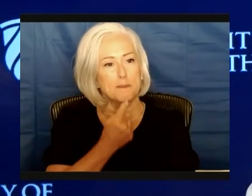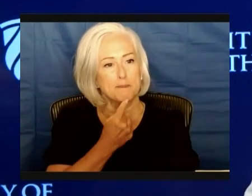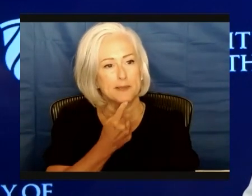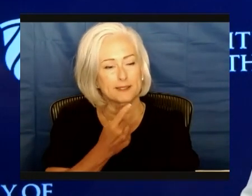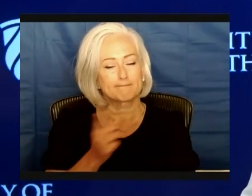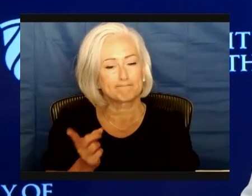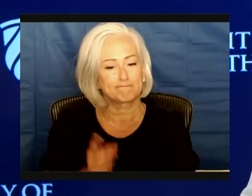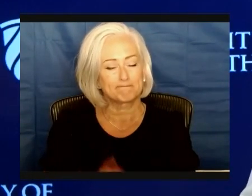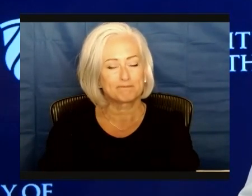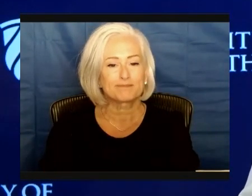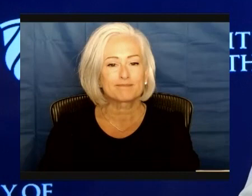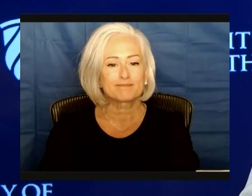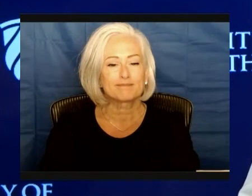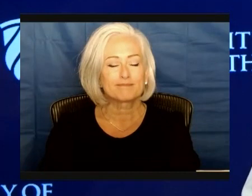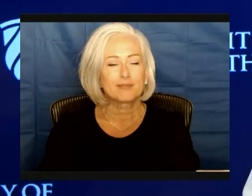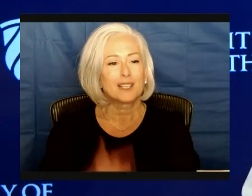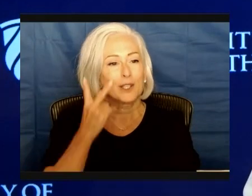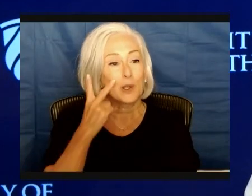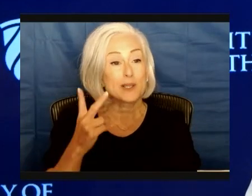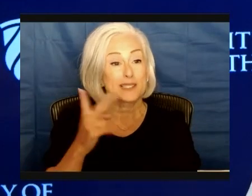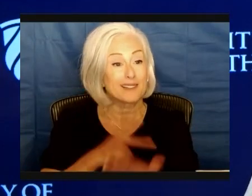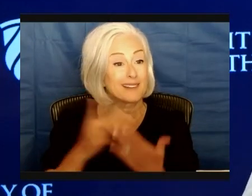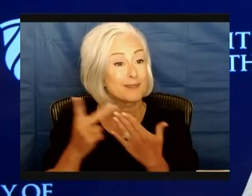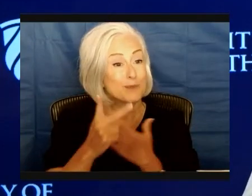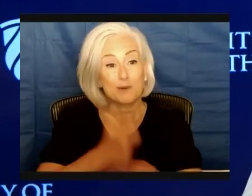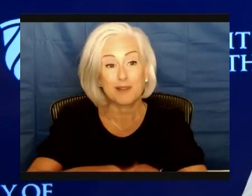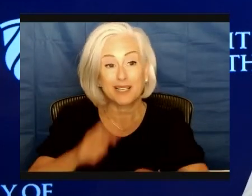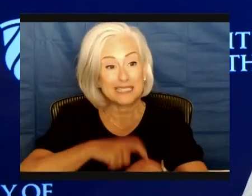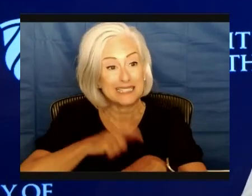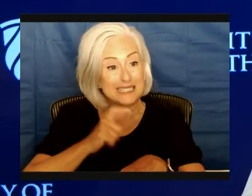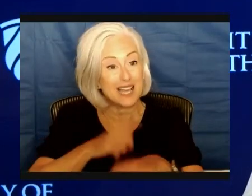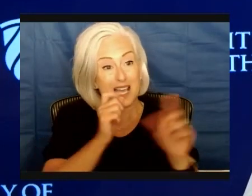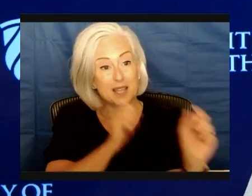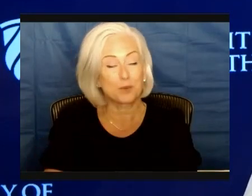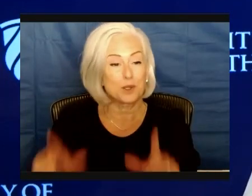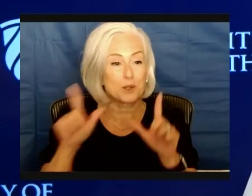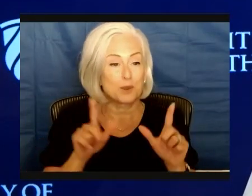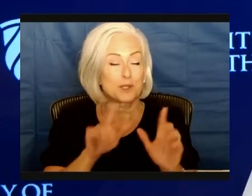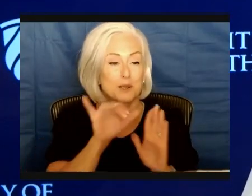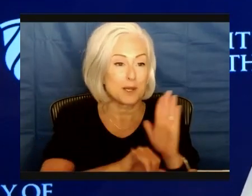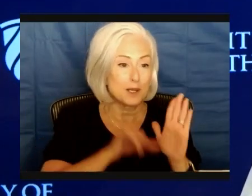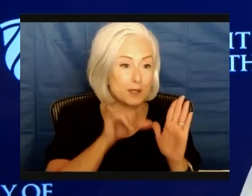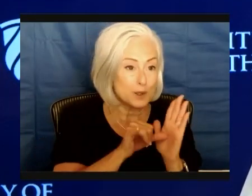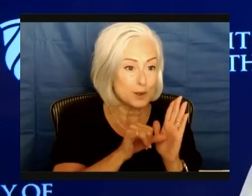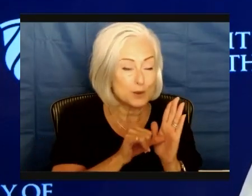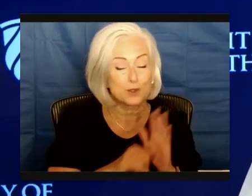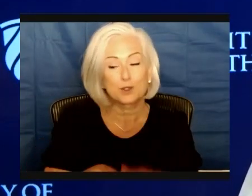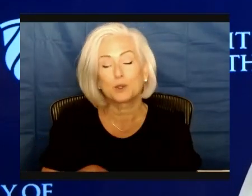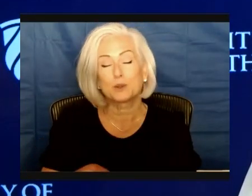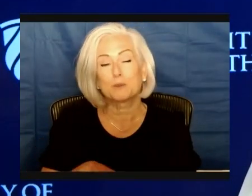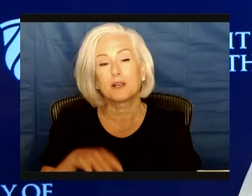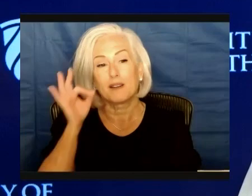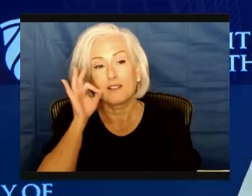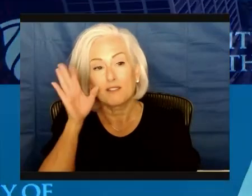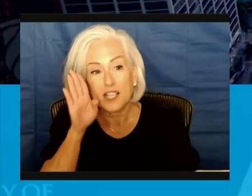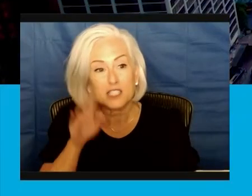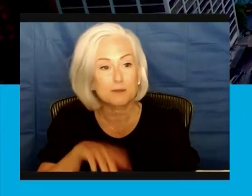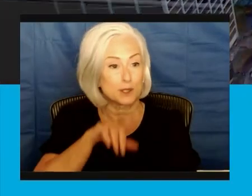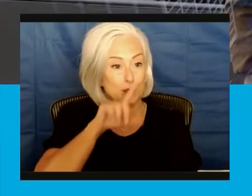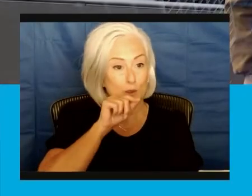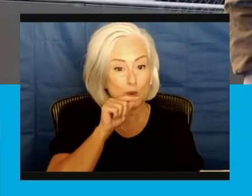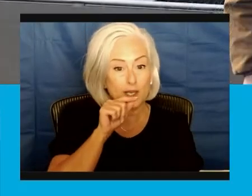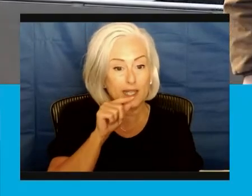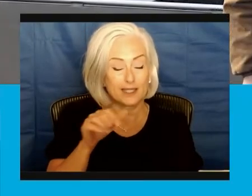you can catch our programs anytime by logging onto Facebook, YouTube, and Twitter. Tomorrow we look back at the incredible journey a Chicago